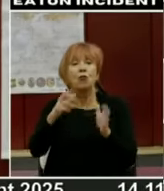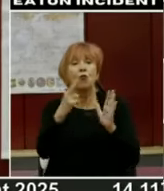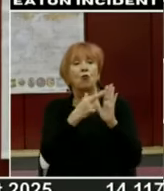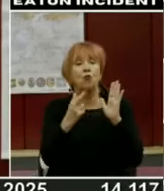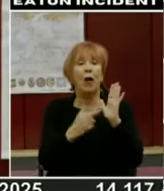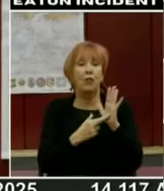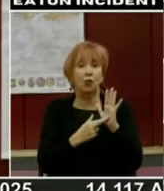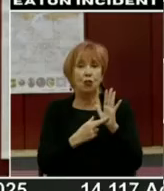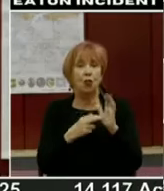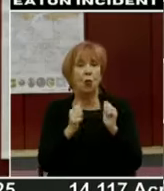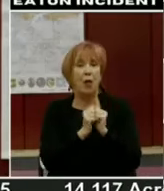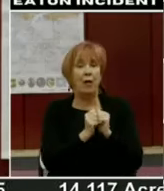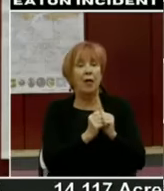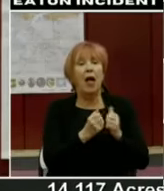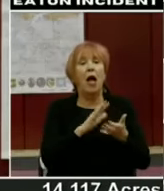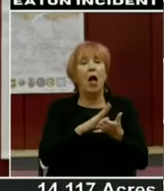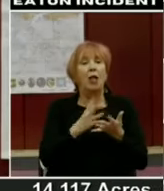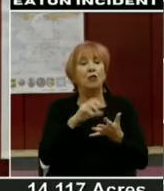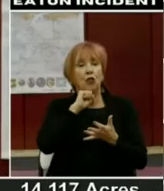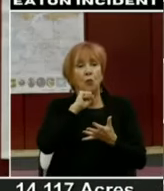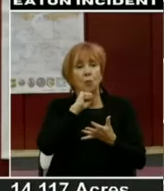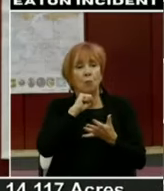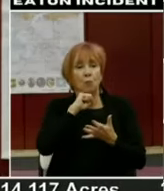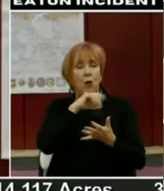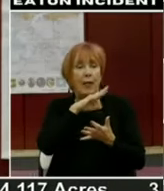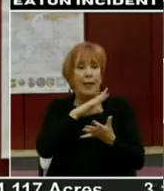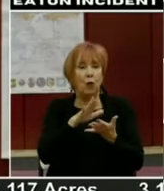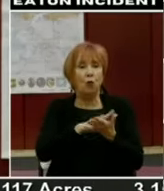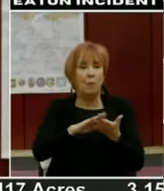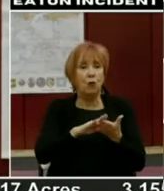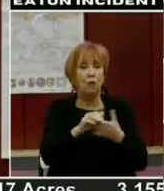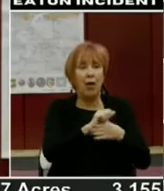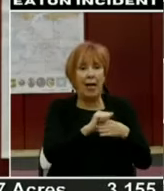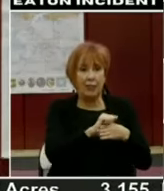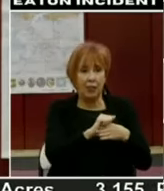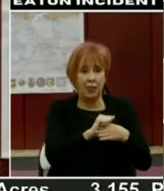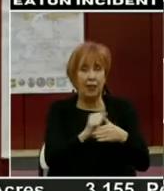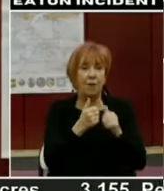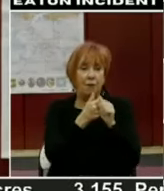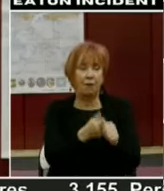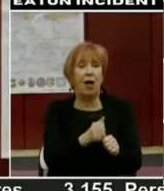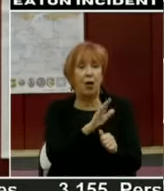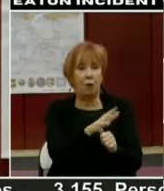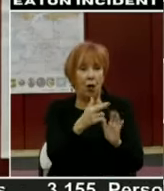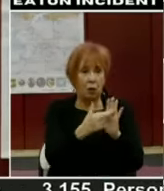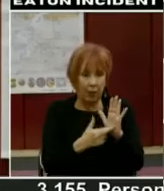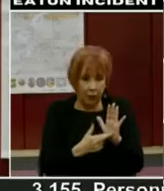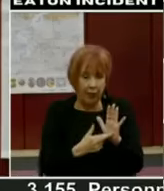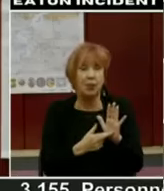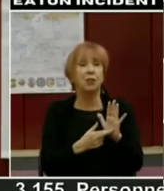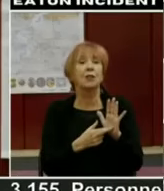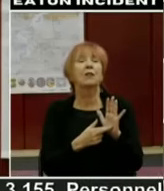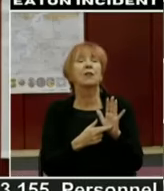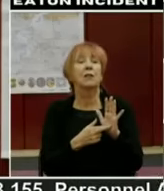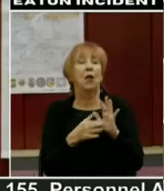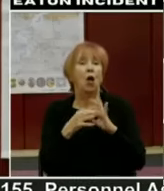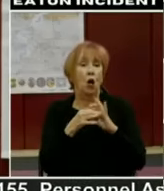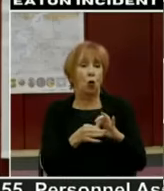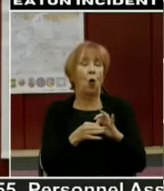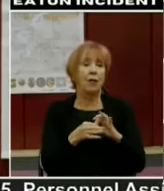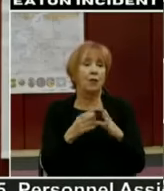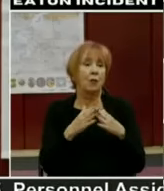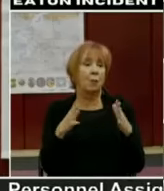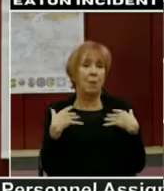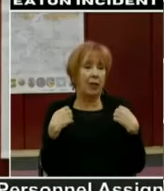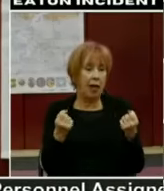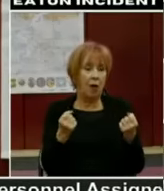removal agencies and will have to be under the supervision again of LA County Public Health and LA County Fire Hazmat. I highly suggest